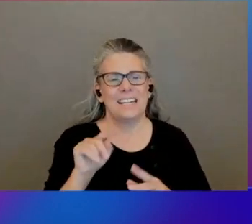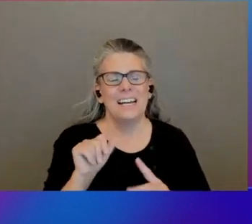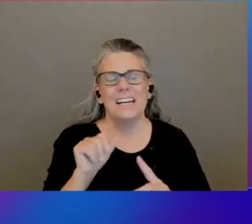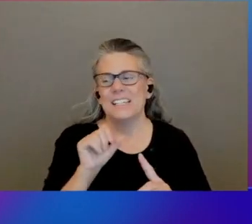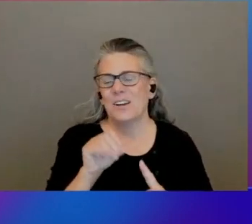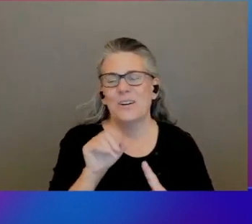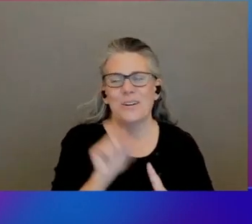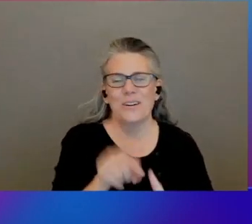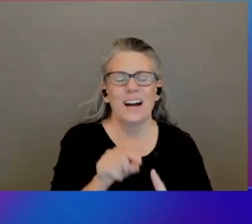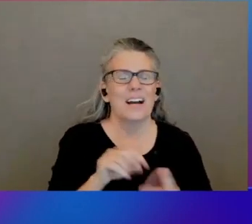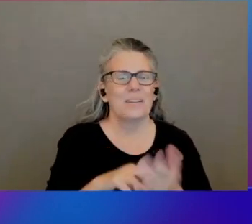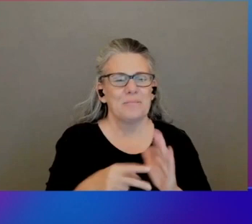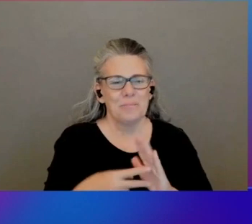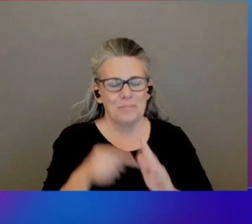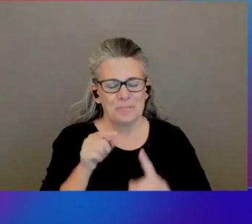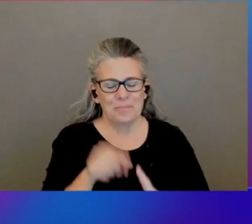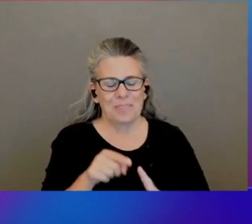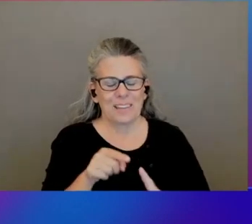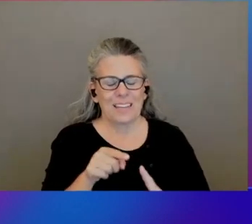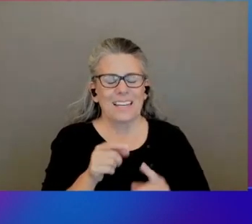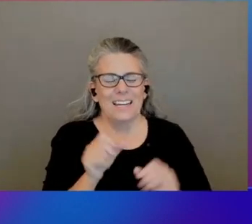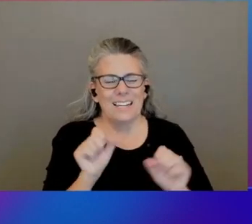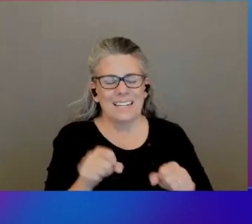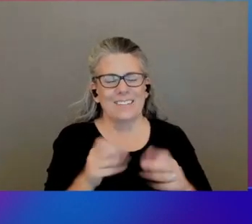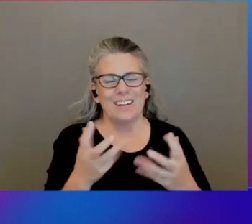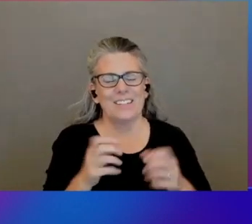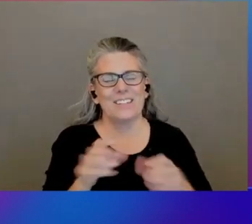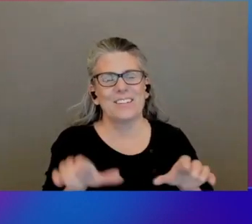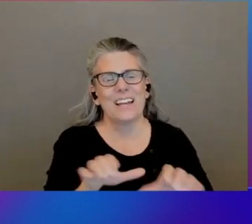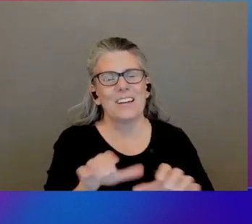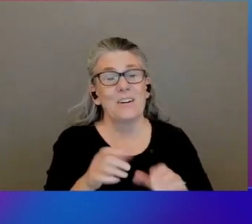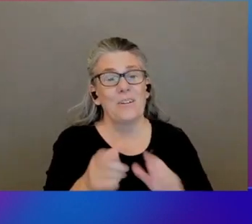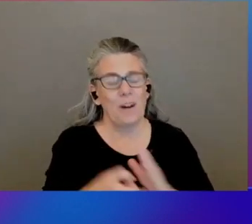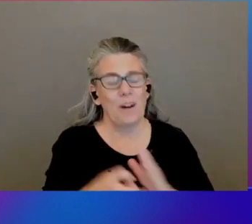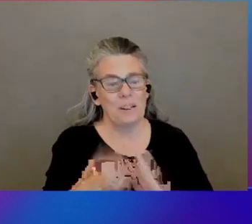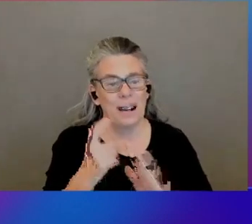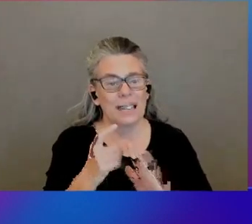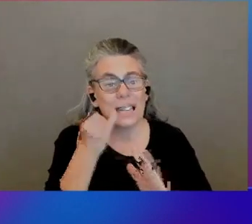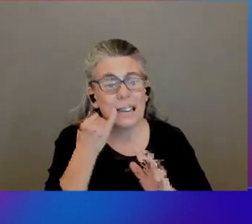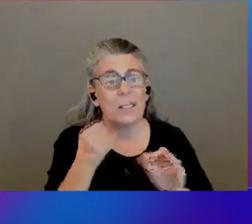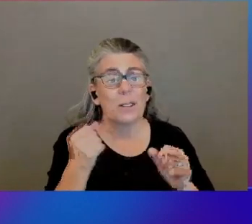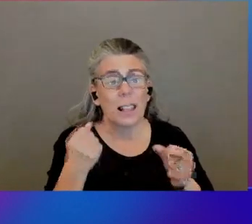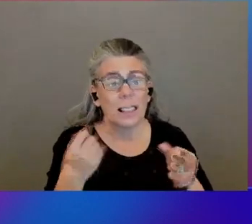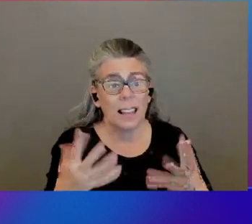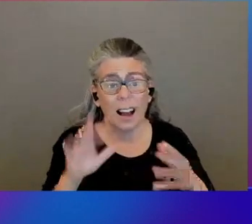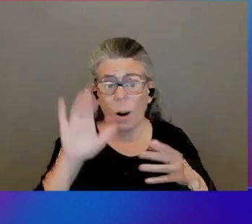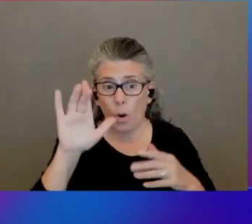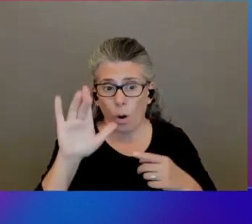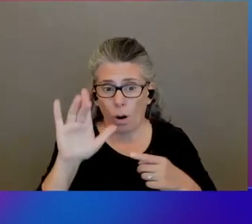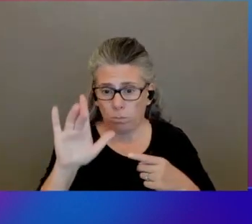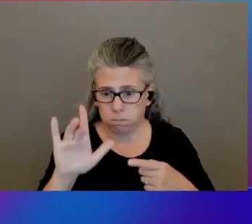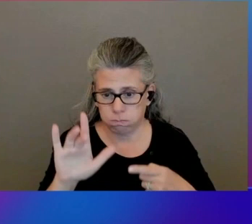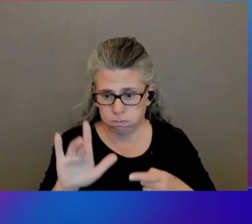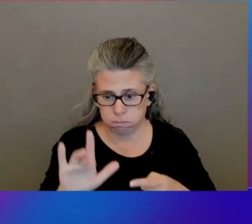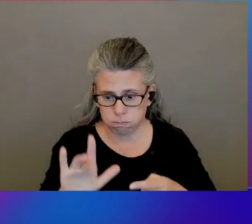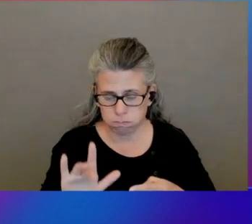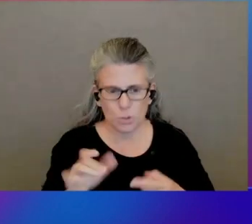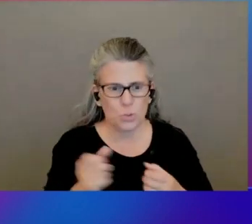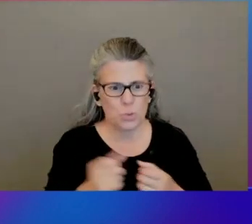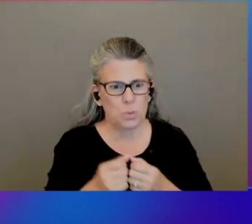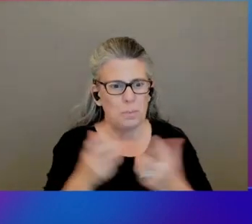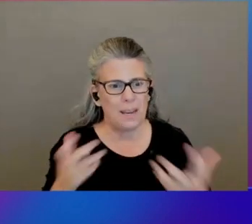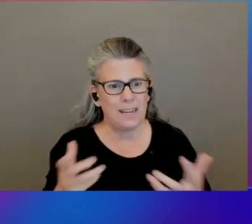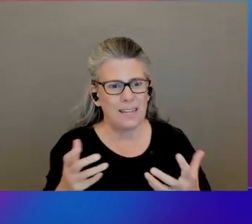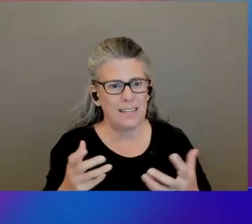things automatically. If there were too many missing values in a column, it would tell you, hey, there's too many missing values for us to be